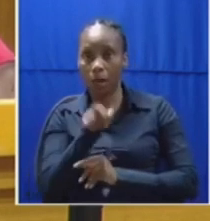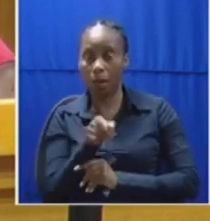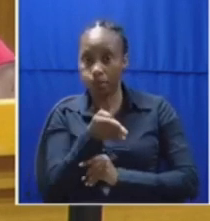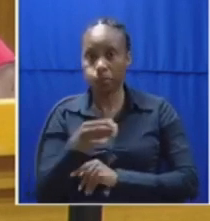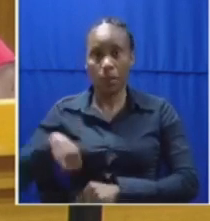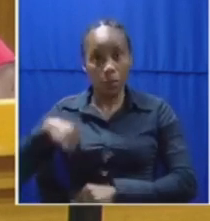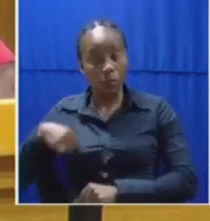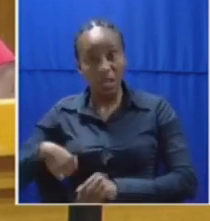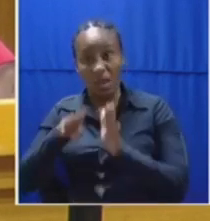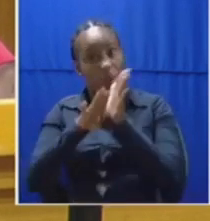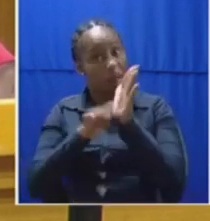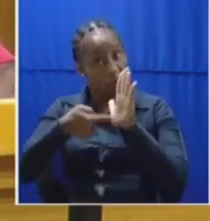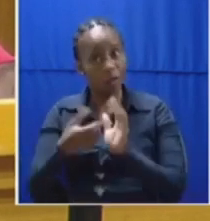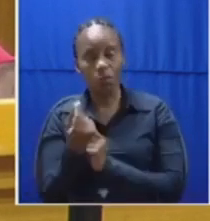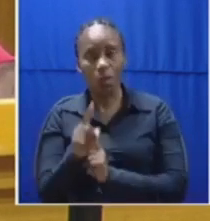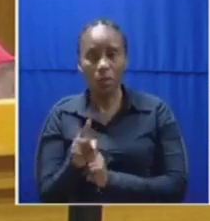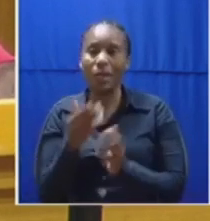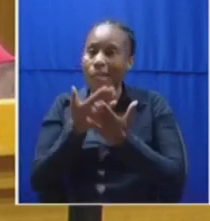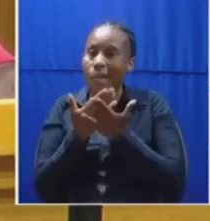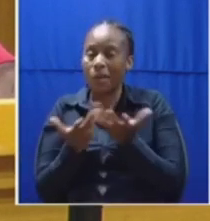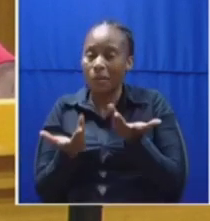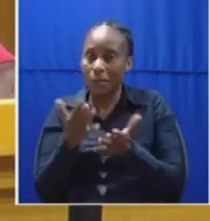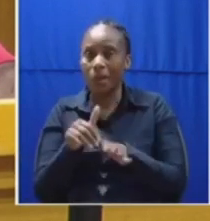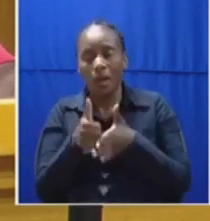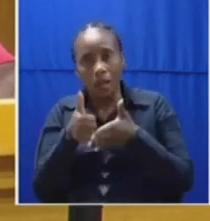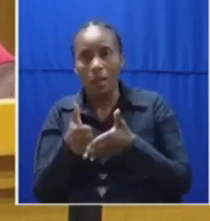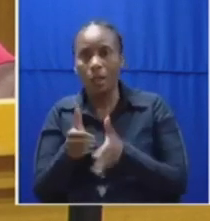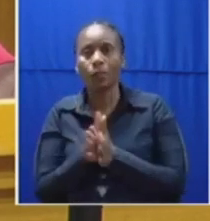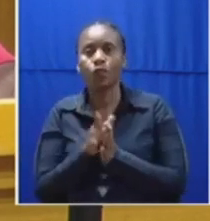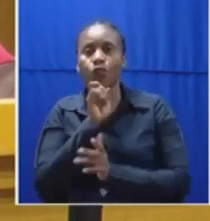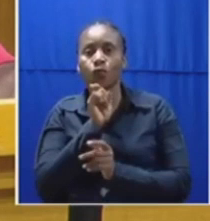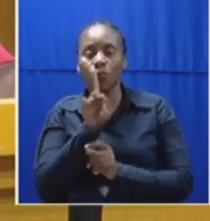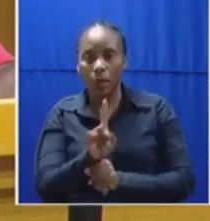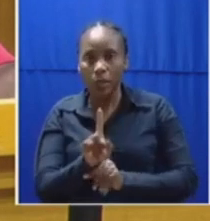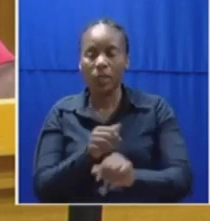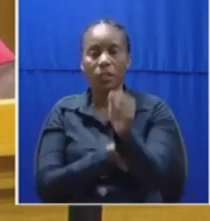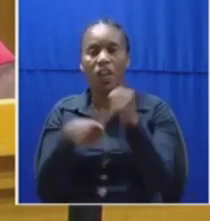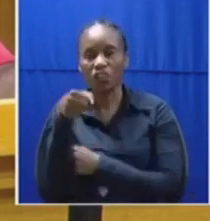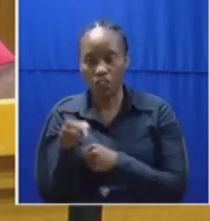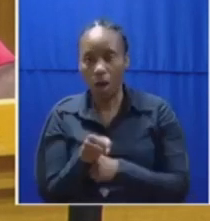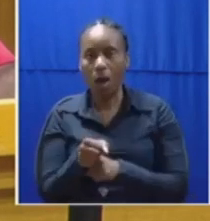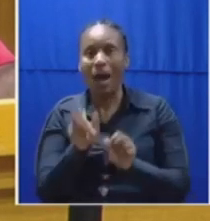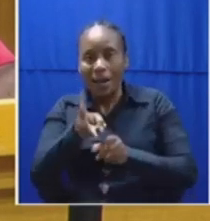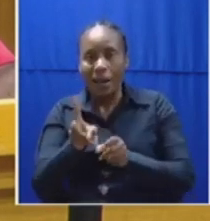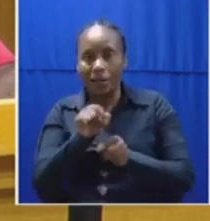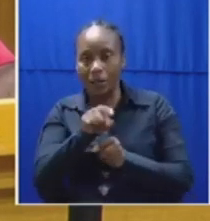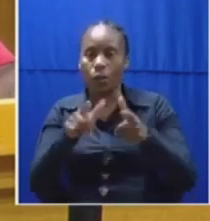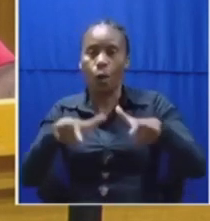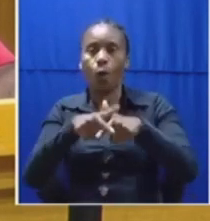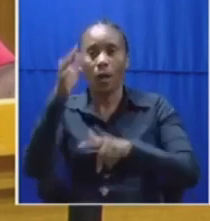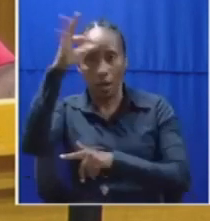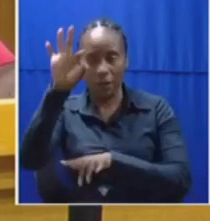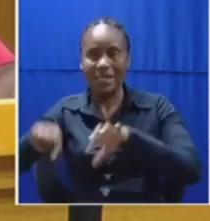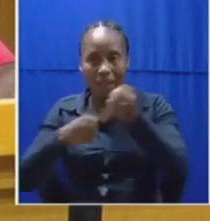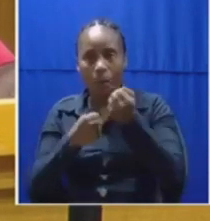does, it could have been used to comprehensively restructure local government. We do support the